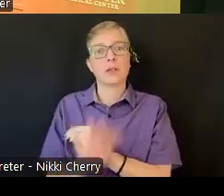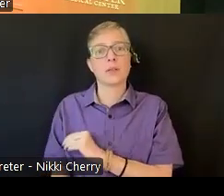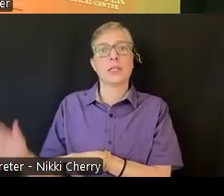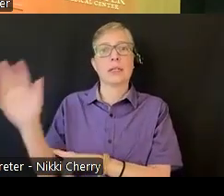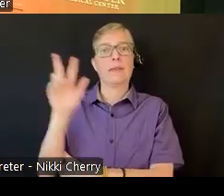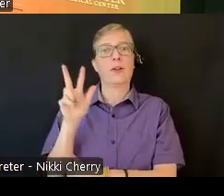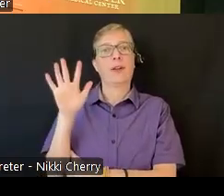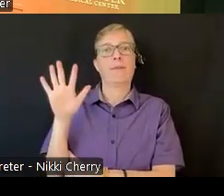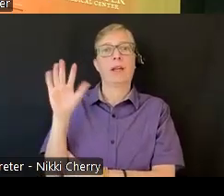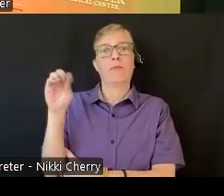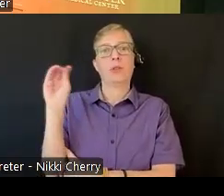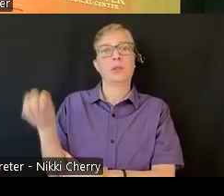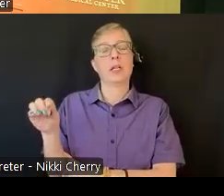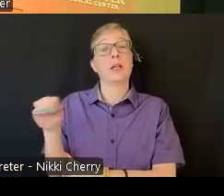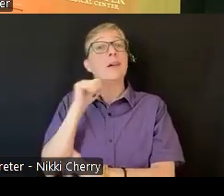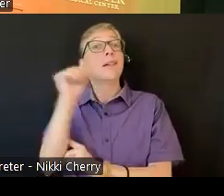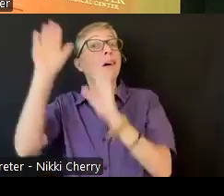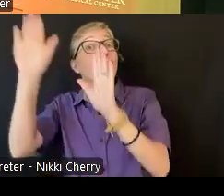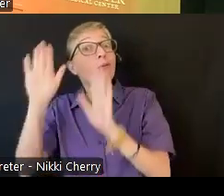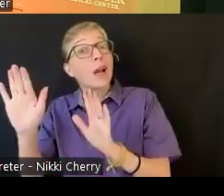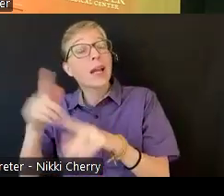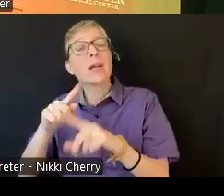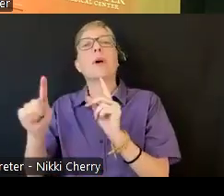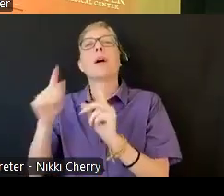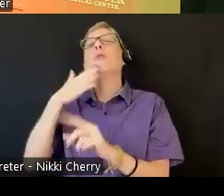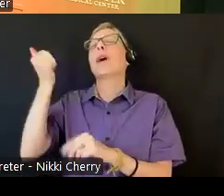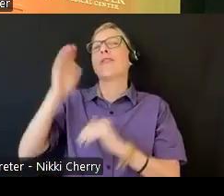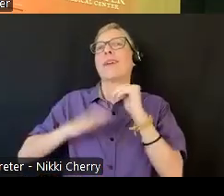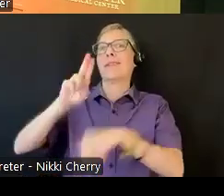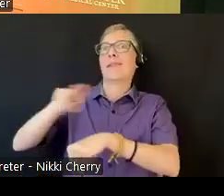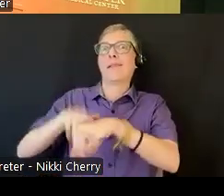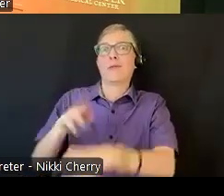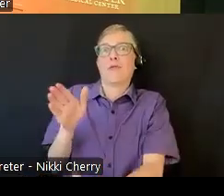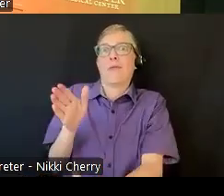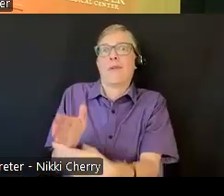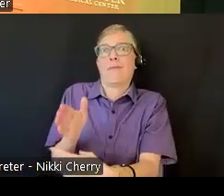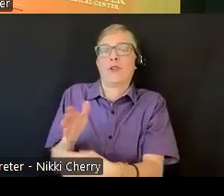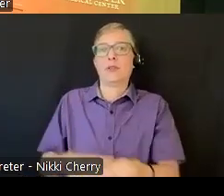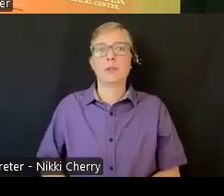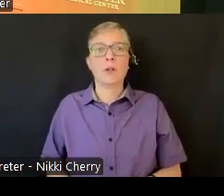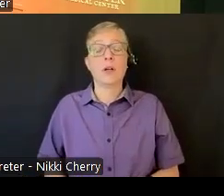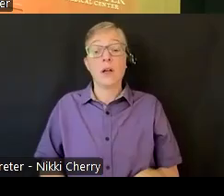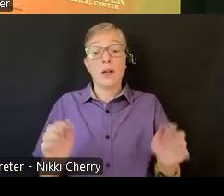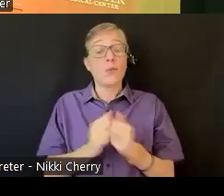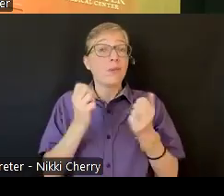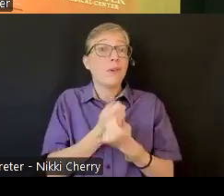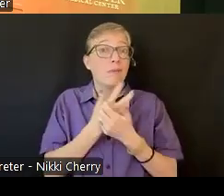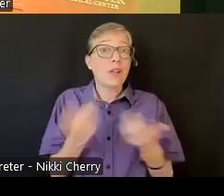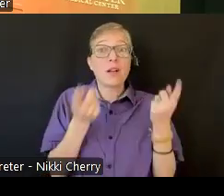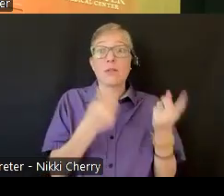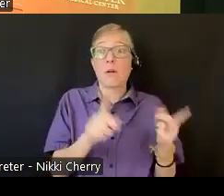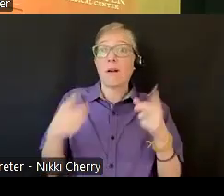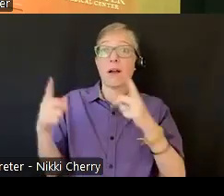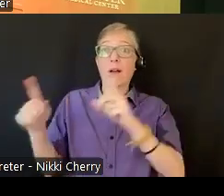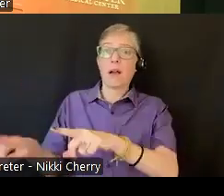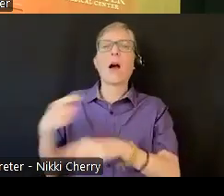still better than the national average. But with all these activities that's going on, we do have to wonder, what